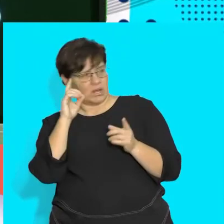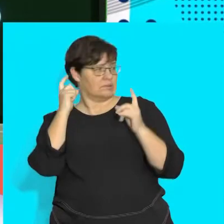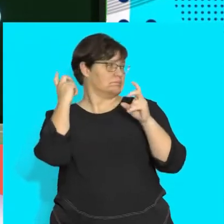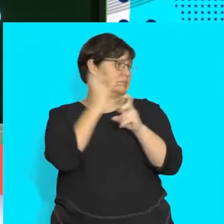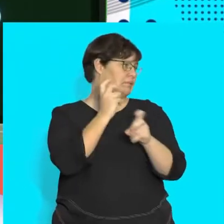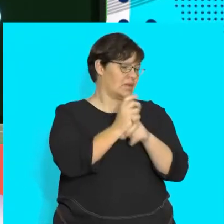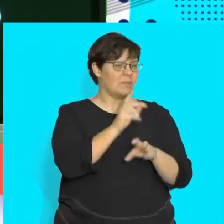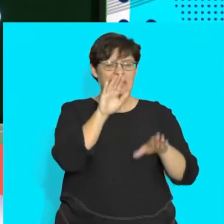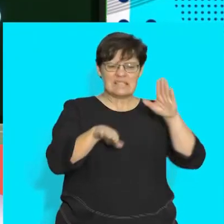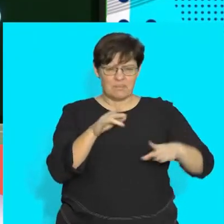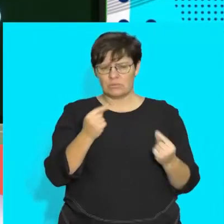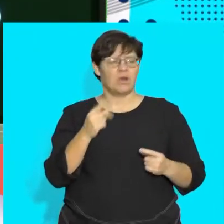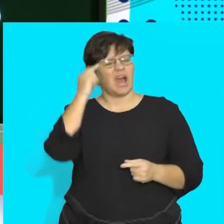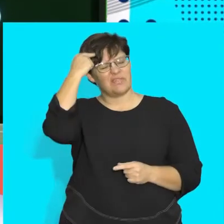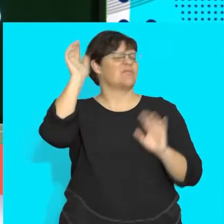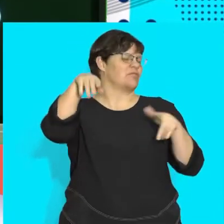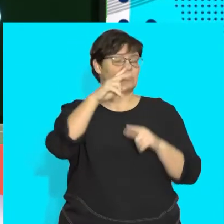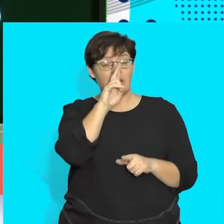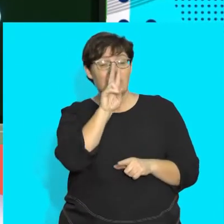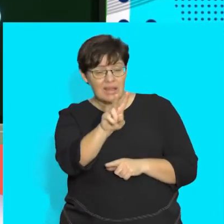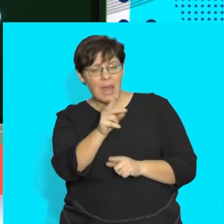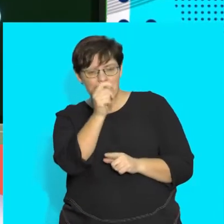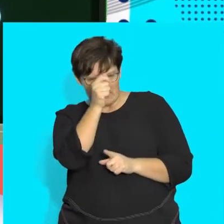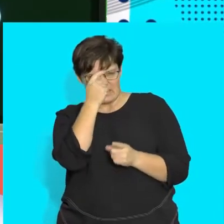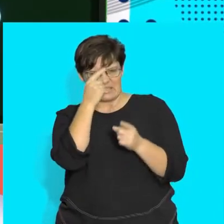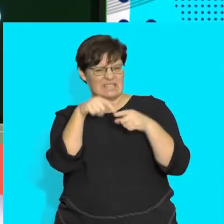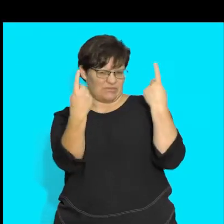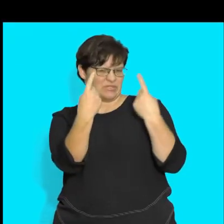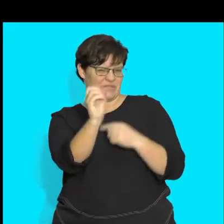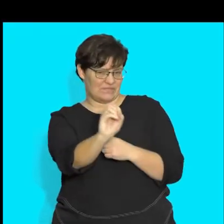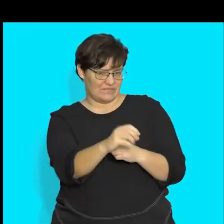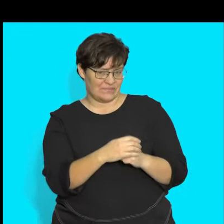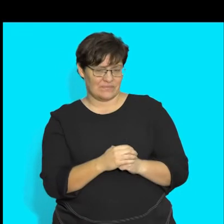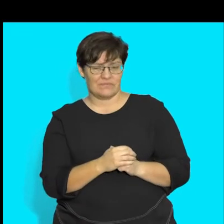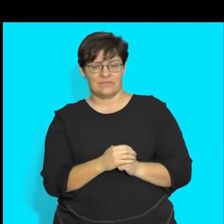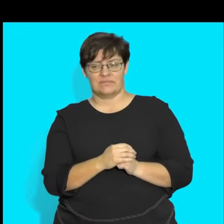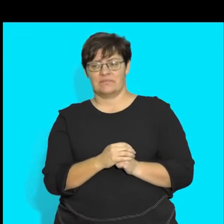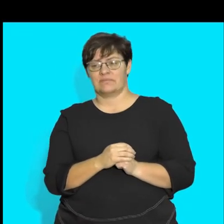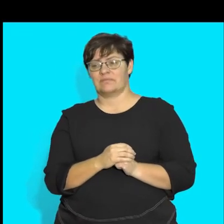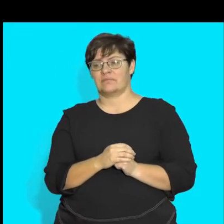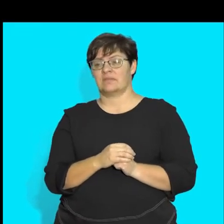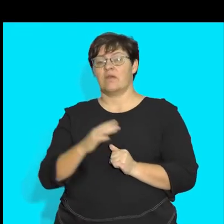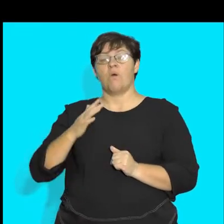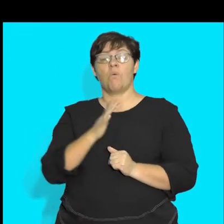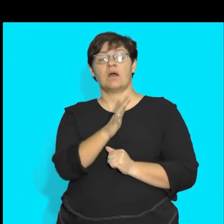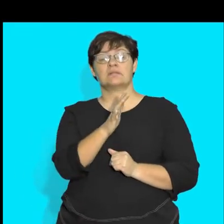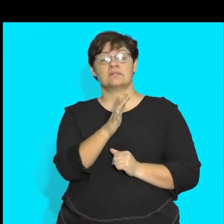done this very similar question. Listen carefully because there's a little bit of a twist in this question. All right, so they want me to find the angle of inclination. So I'm